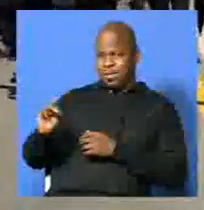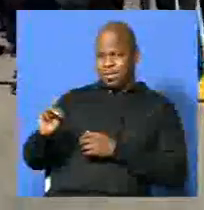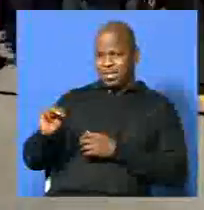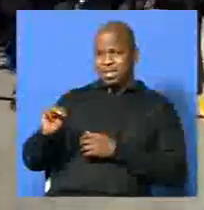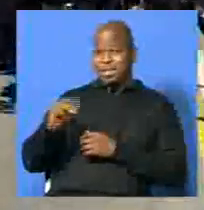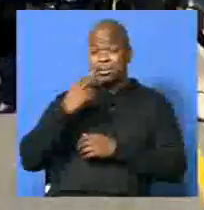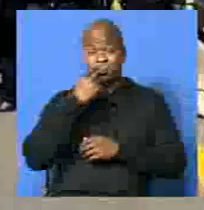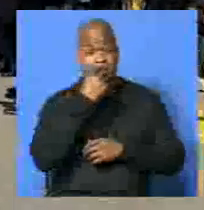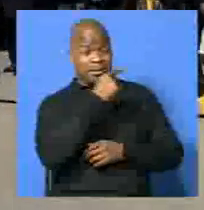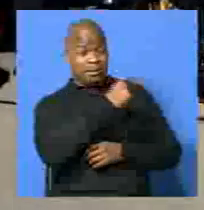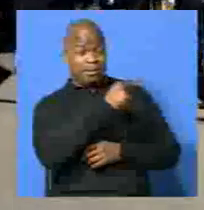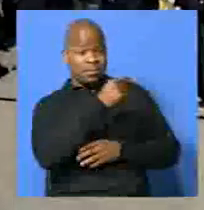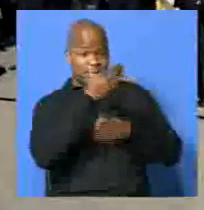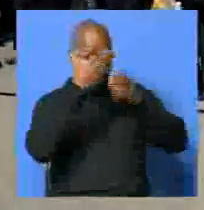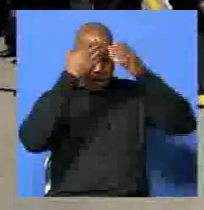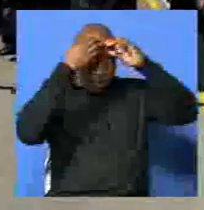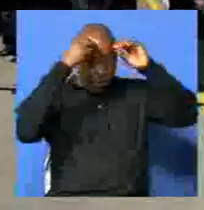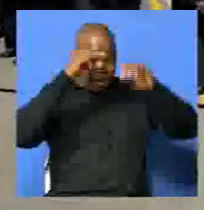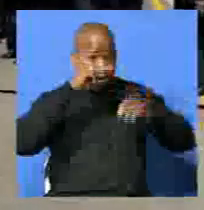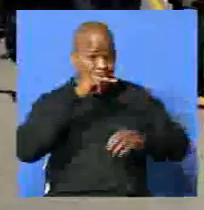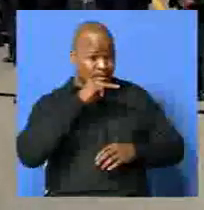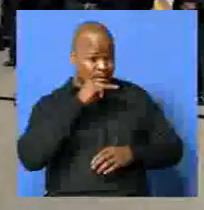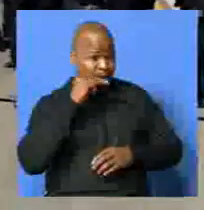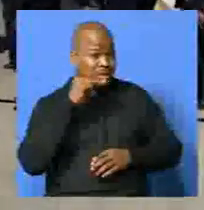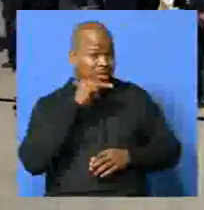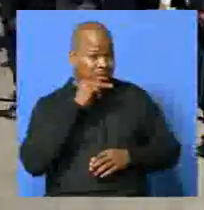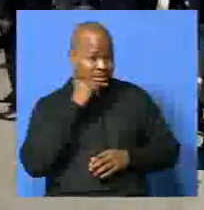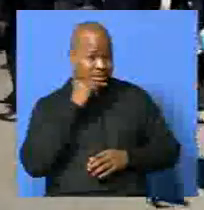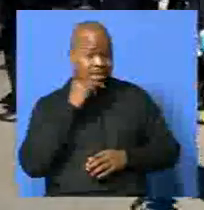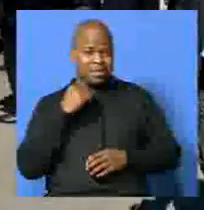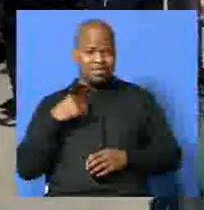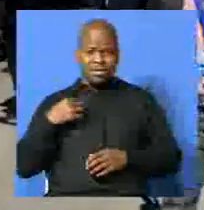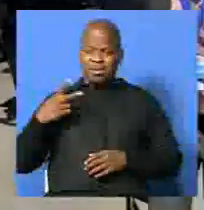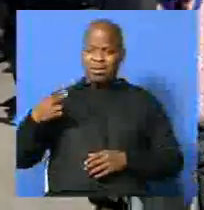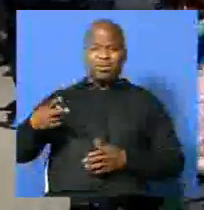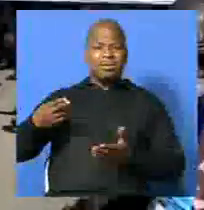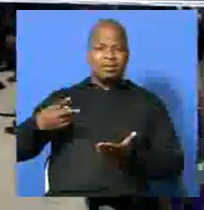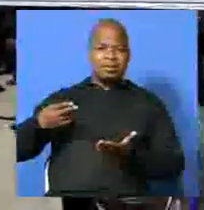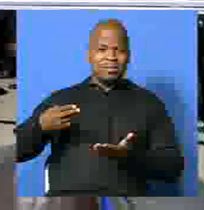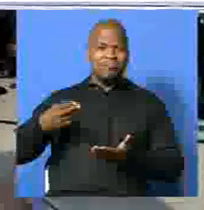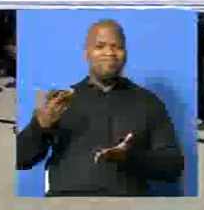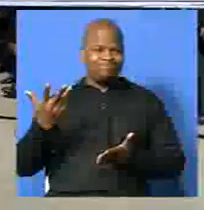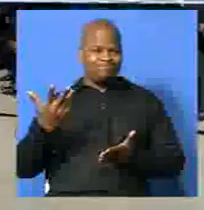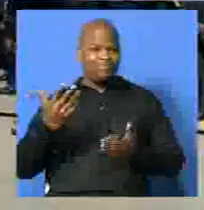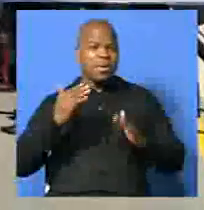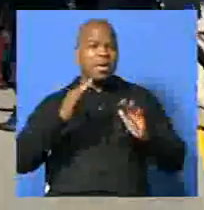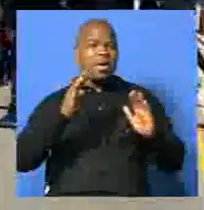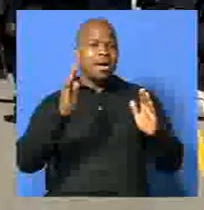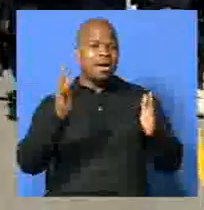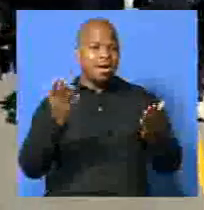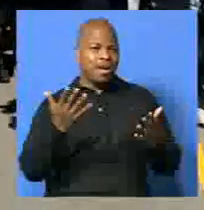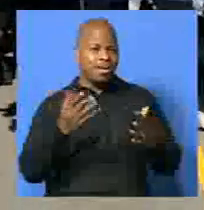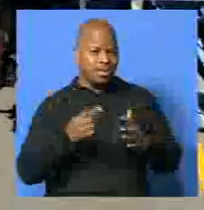tautena Dr. Mokgweetsi Masisi jaaka ne mona ana a tsaya tota sekere e le gore ke jaaka